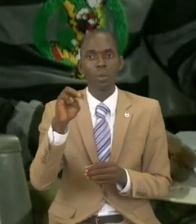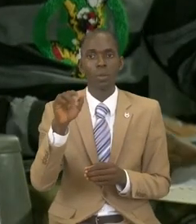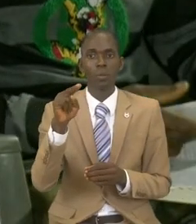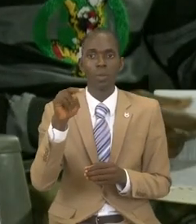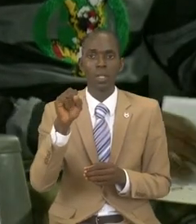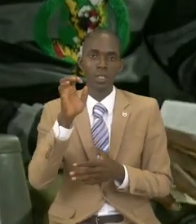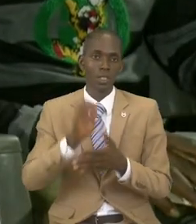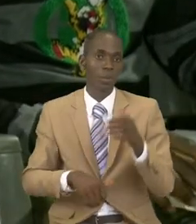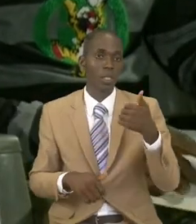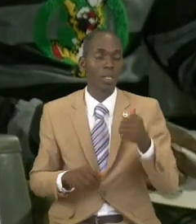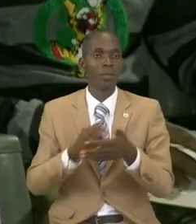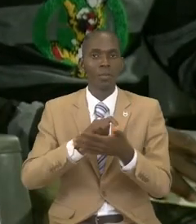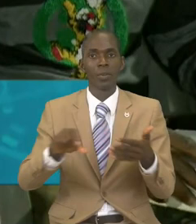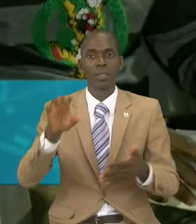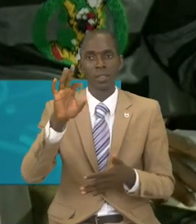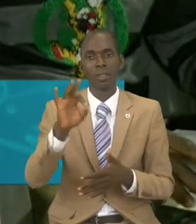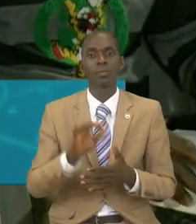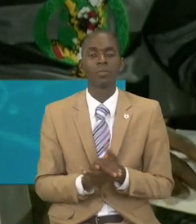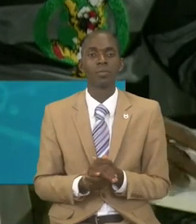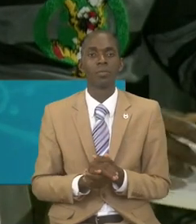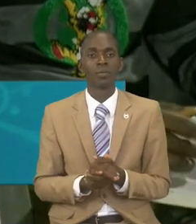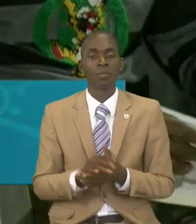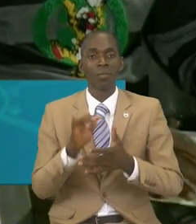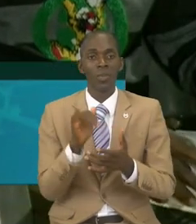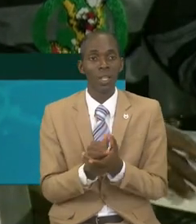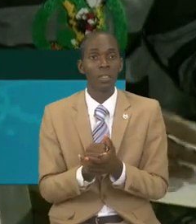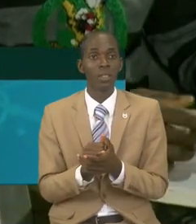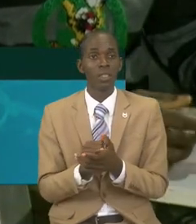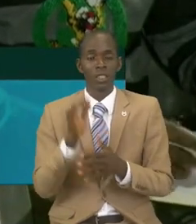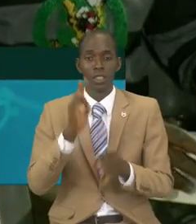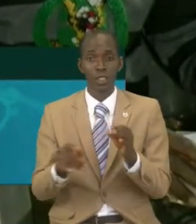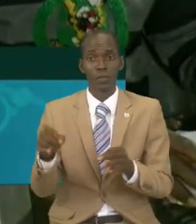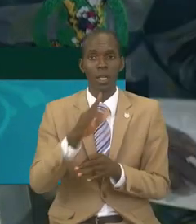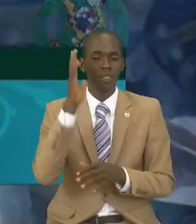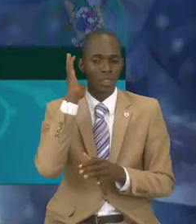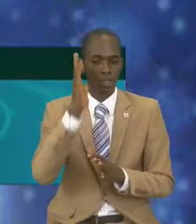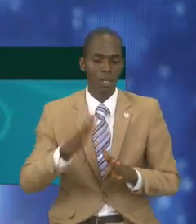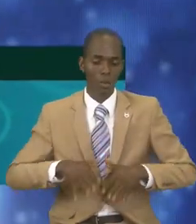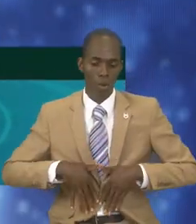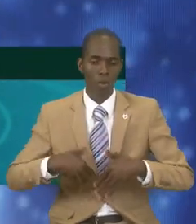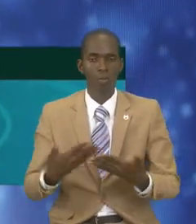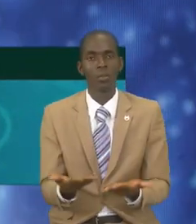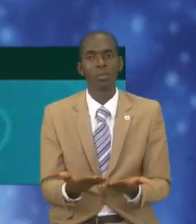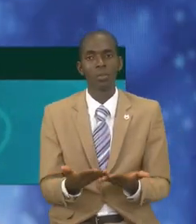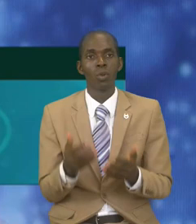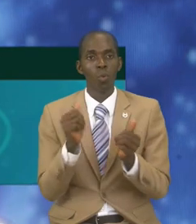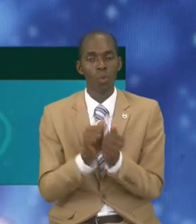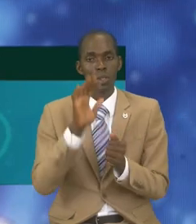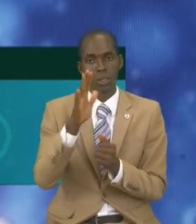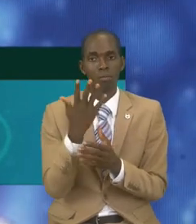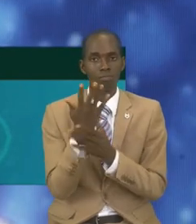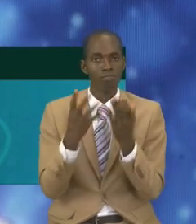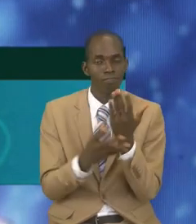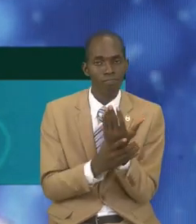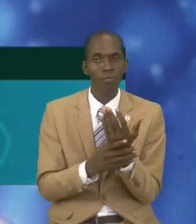Romans chapter 10, verse 9, that if thou shalt confess with thy mouth the